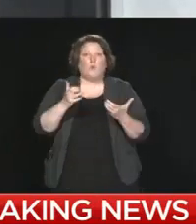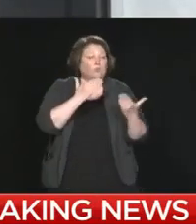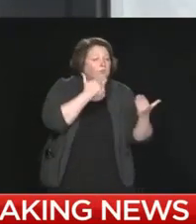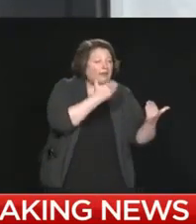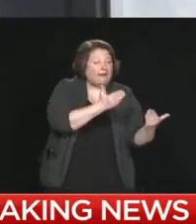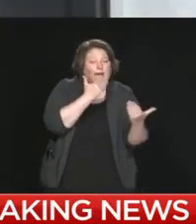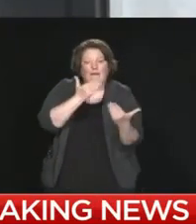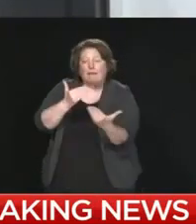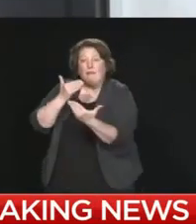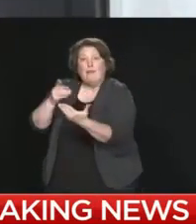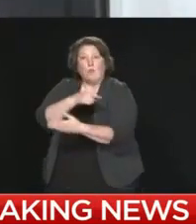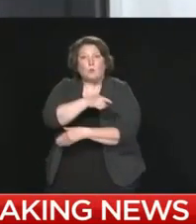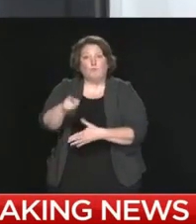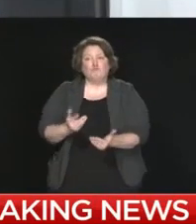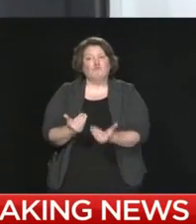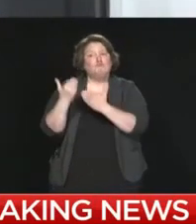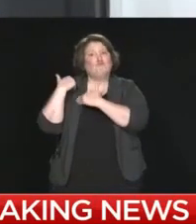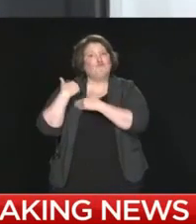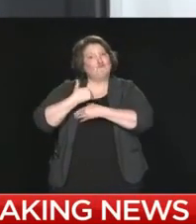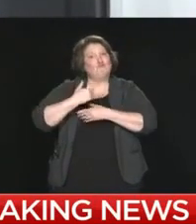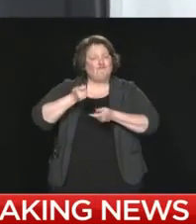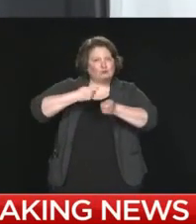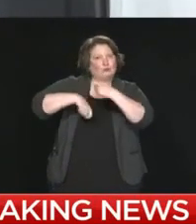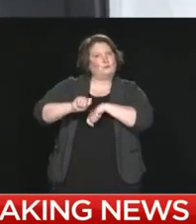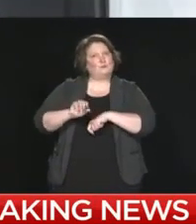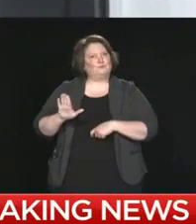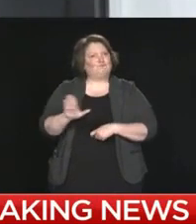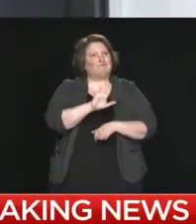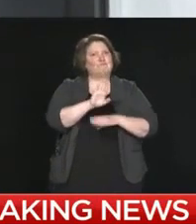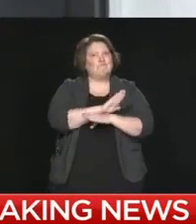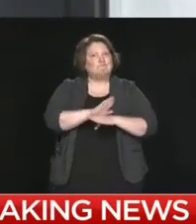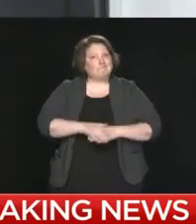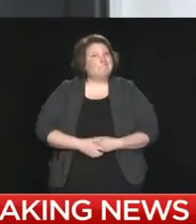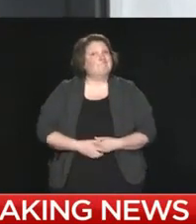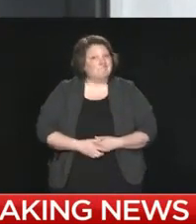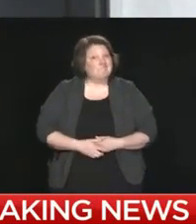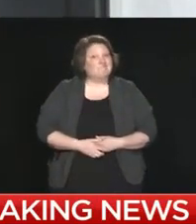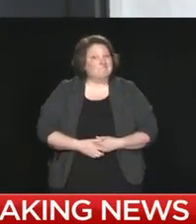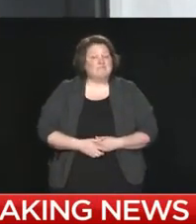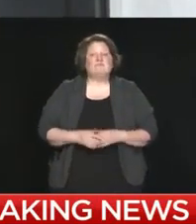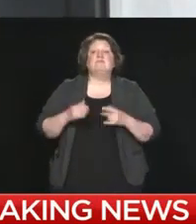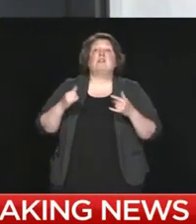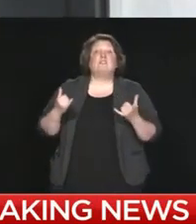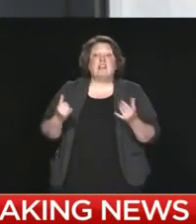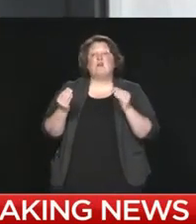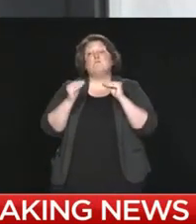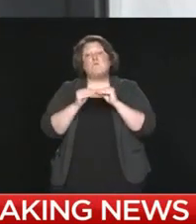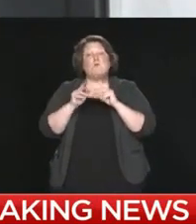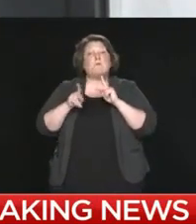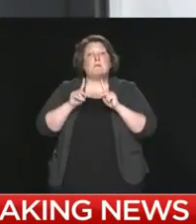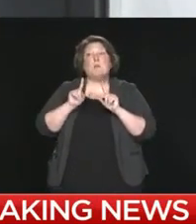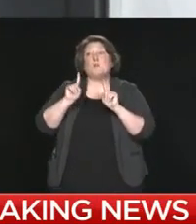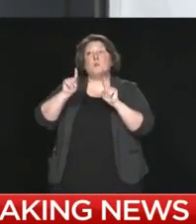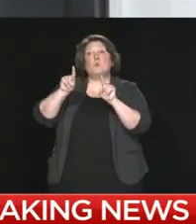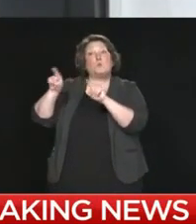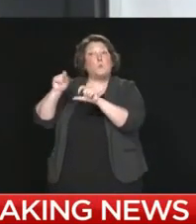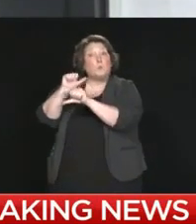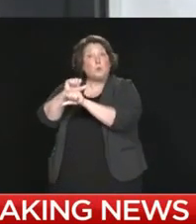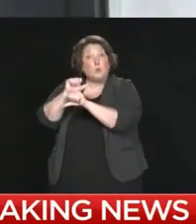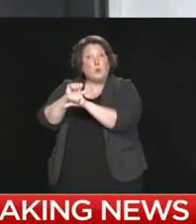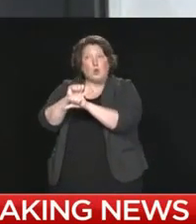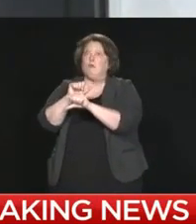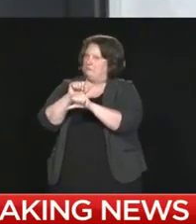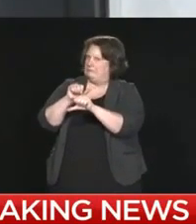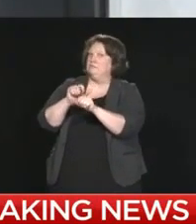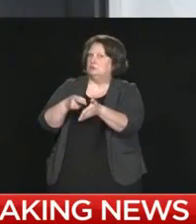to contribute to this fight. As we start to reopen and some people head back to work, the need for personal protective equipment